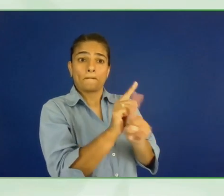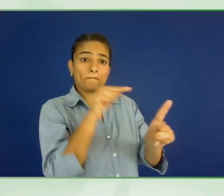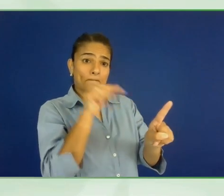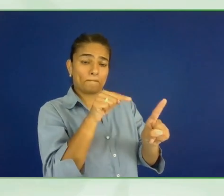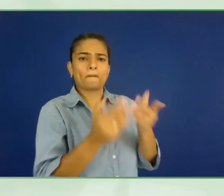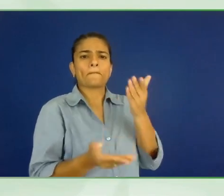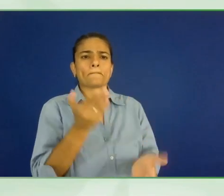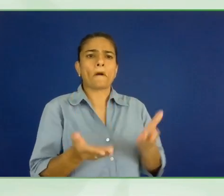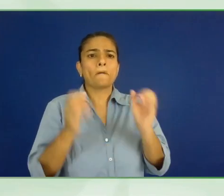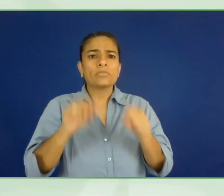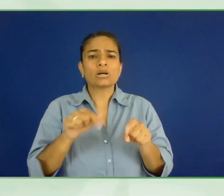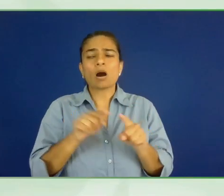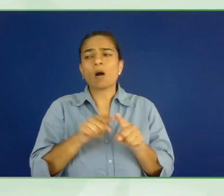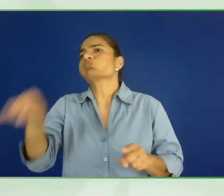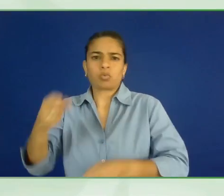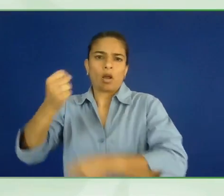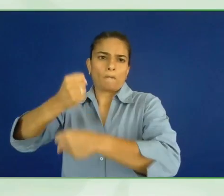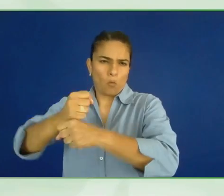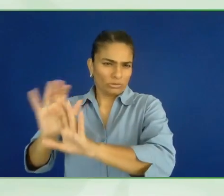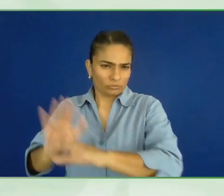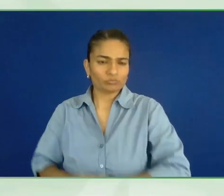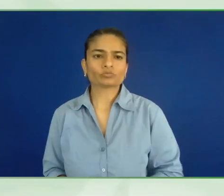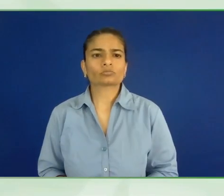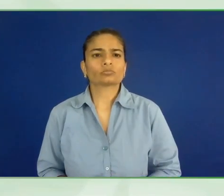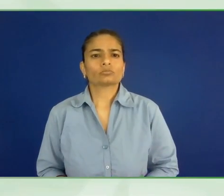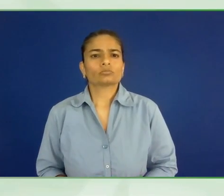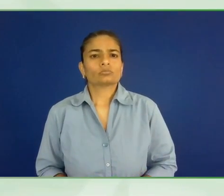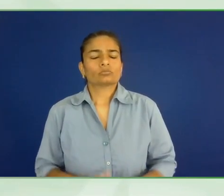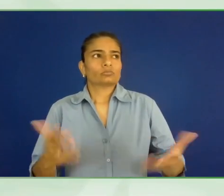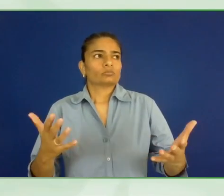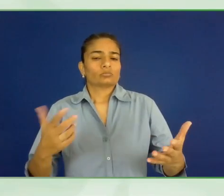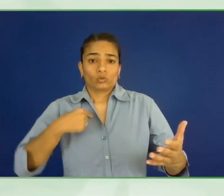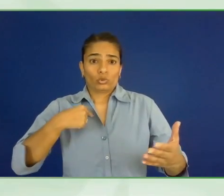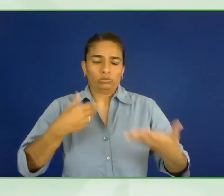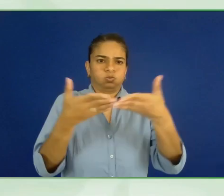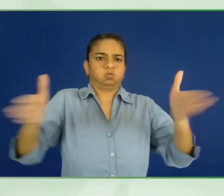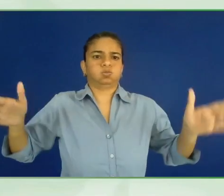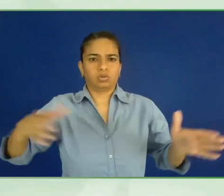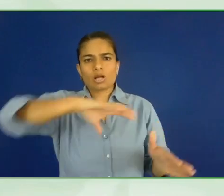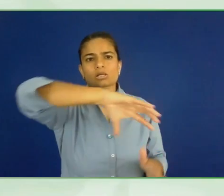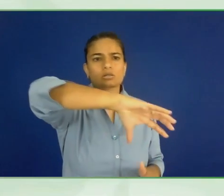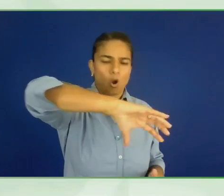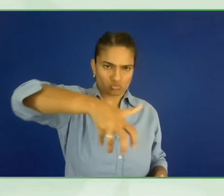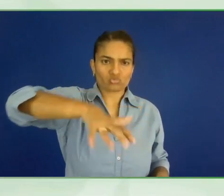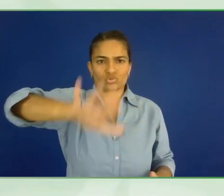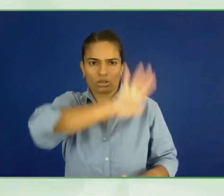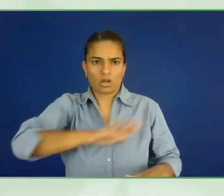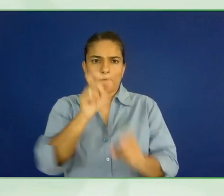Canada's a vast country with like a low population at the bottom border with the US, and